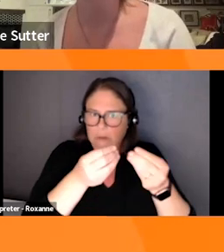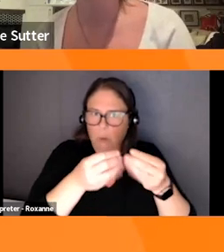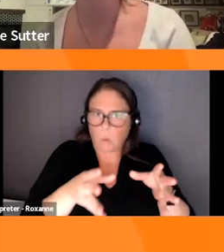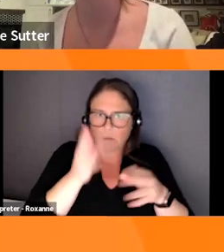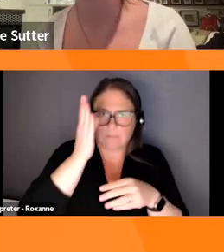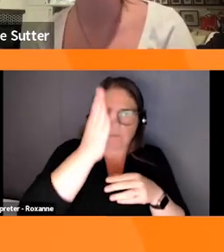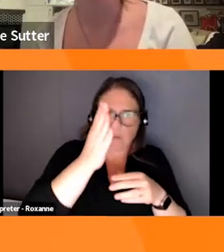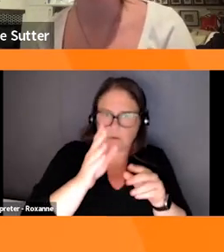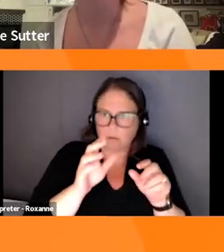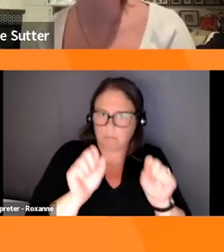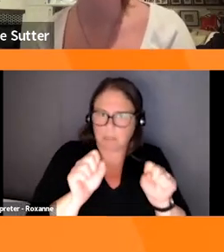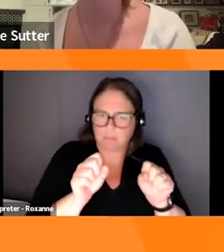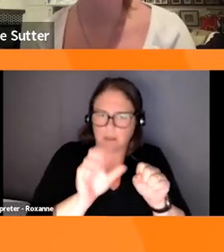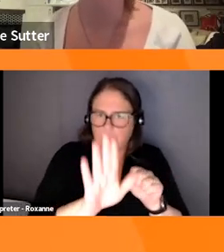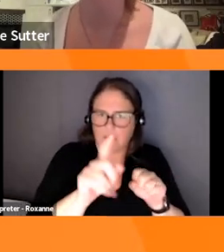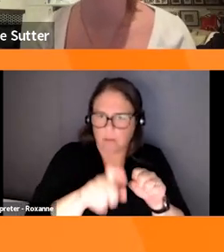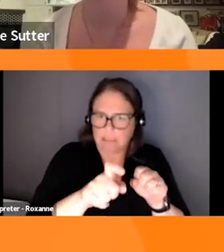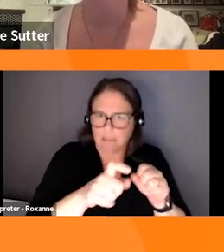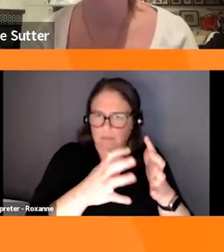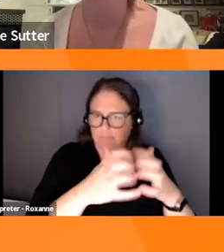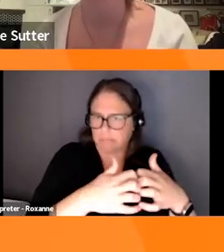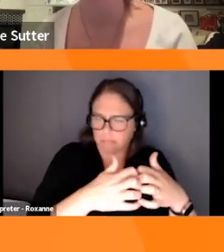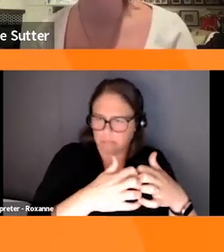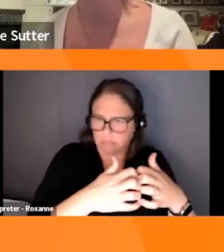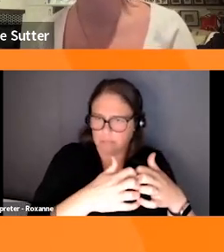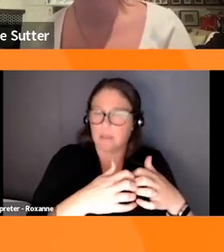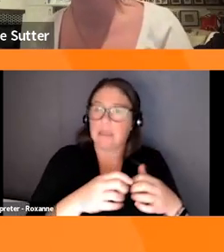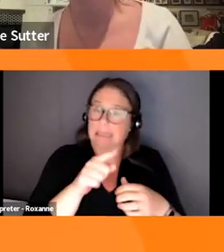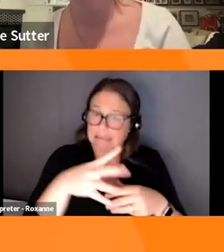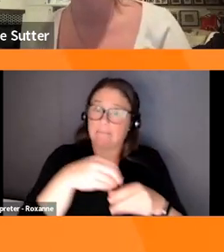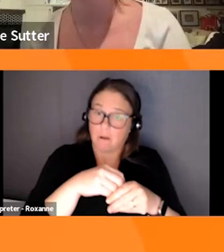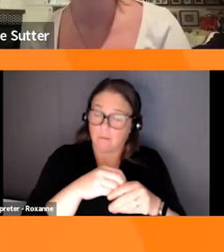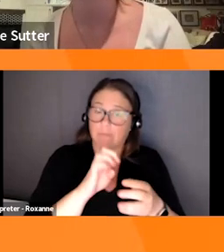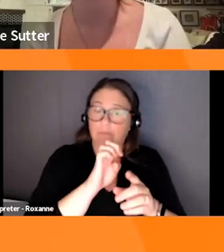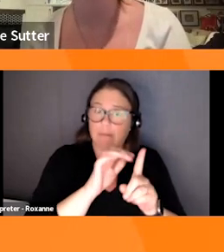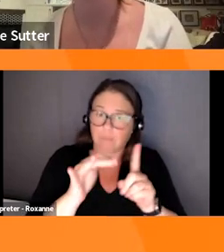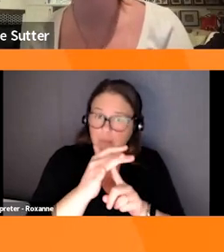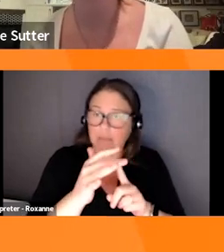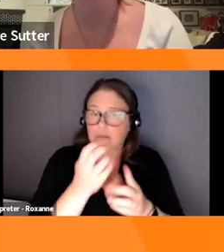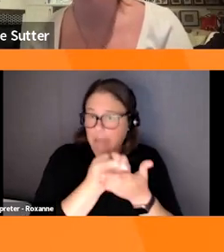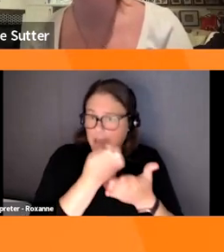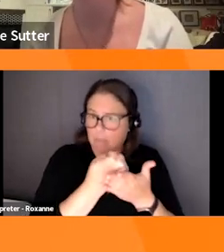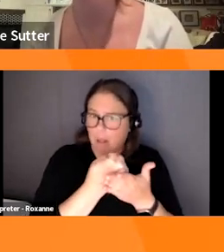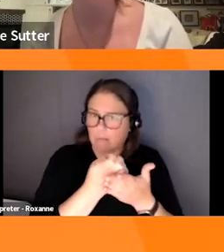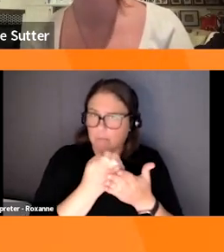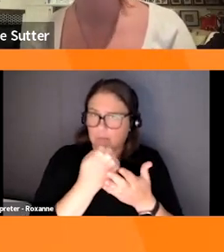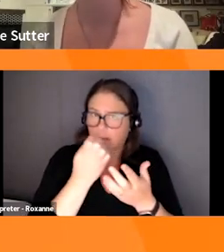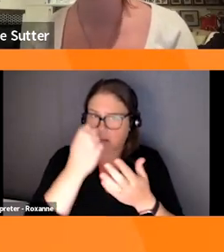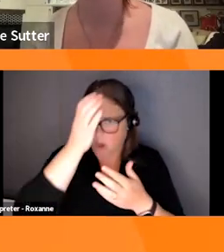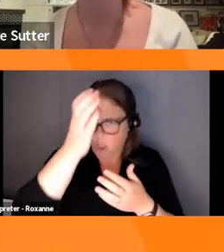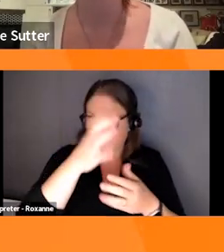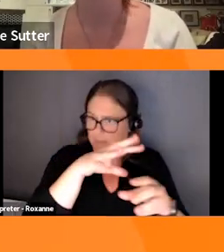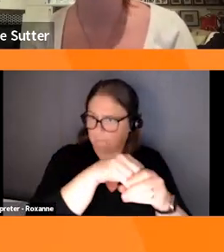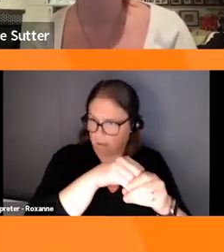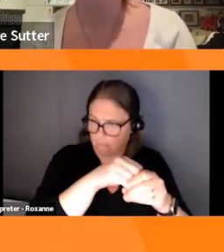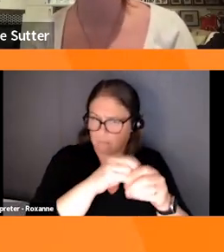does include the environmental, social, and economic spheres, and ensuring the way we act now will